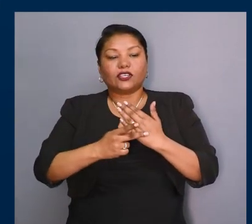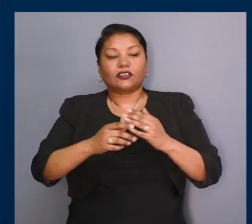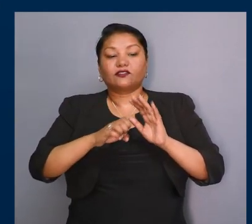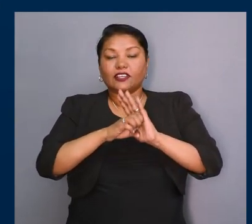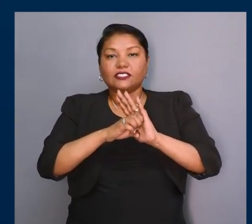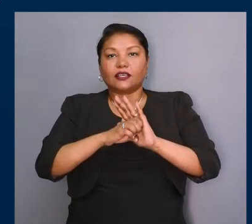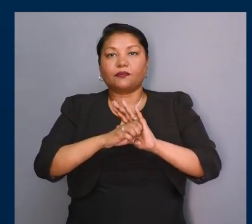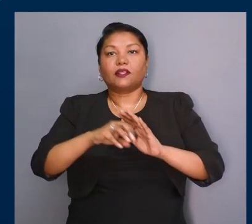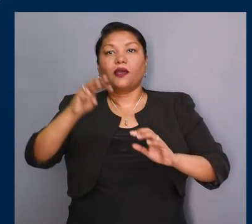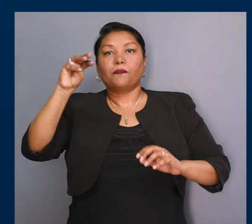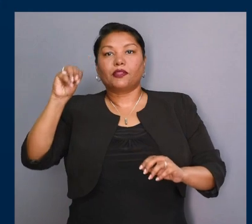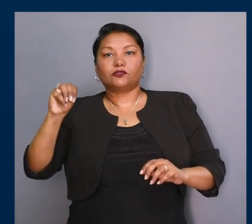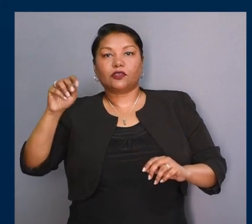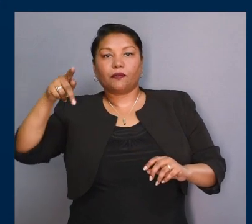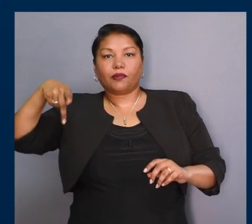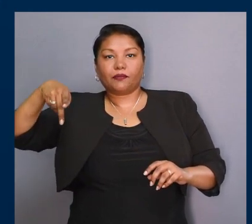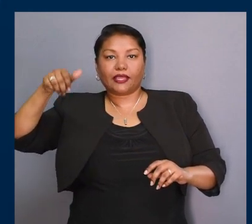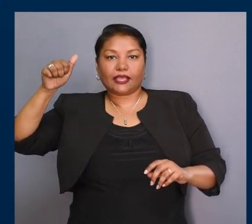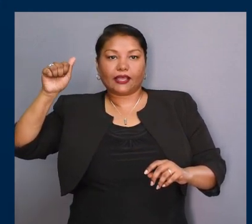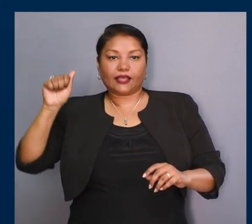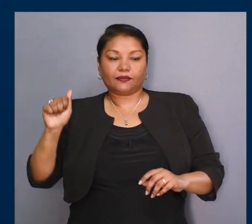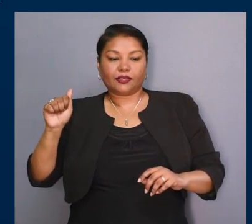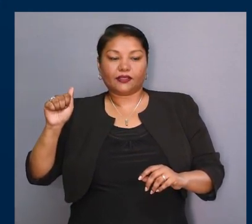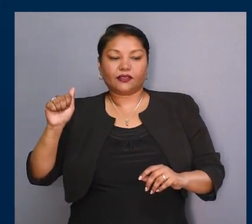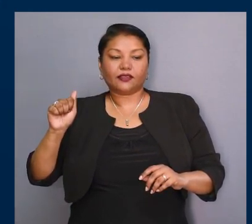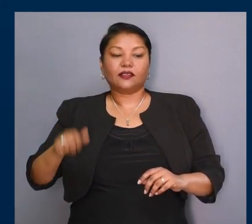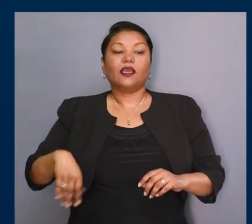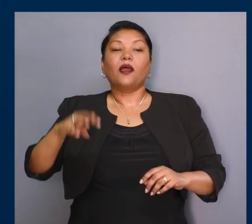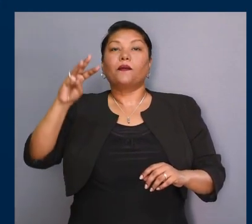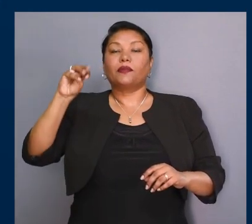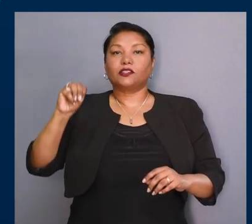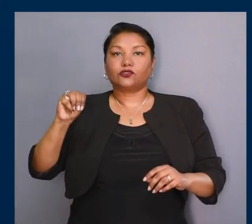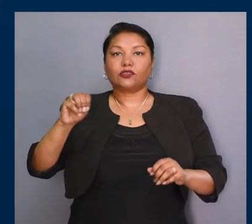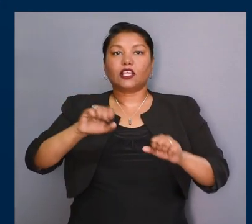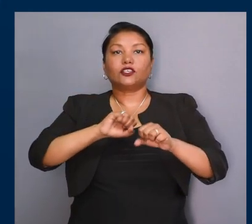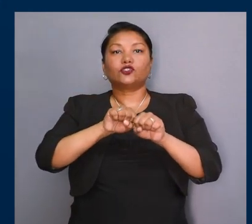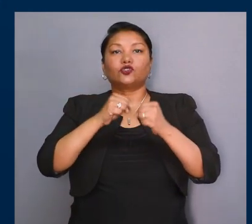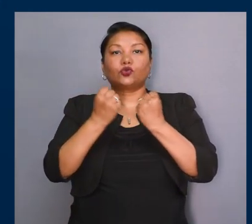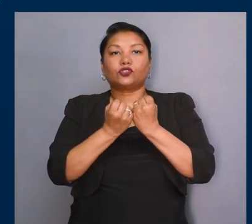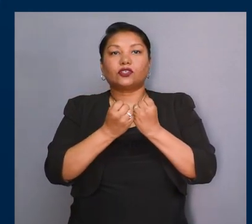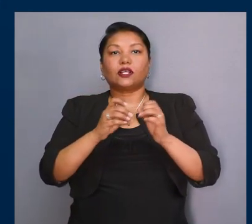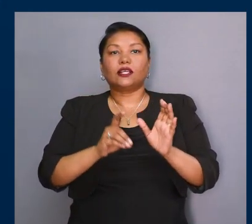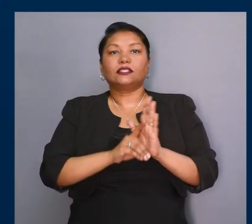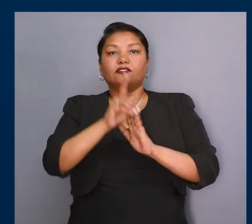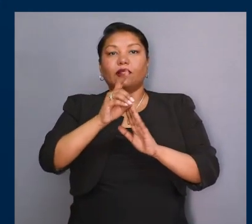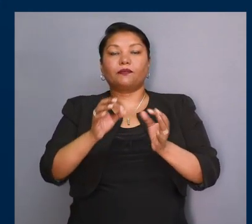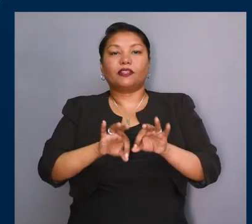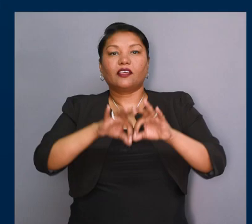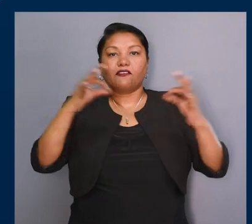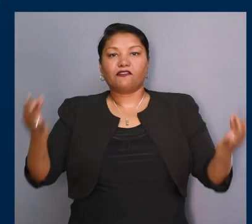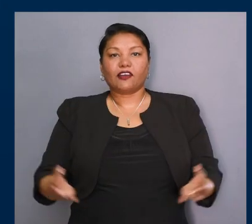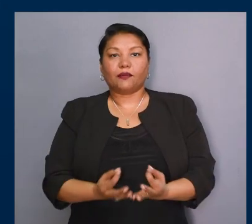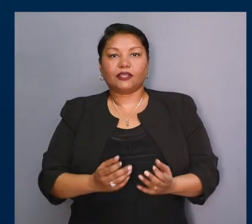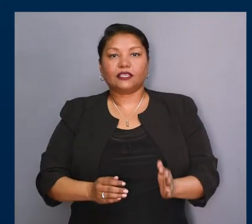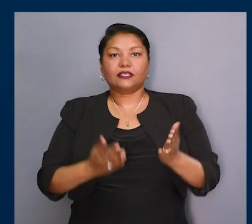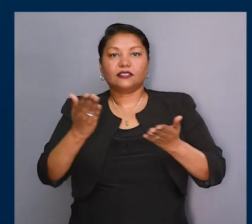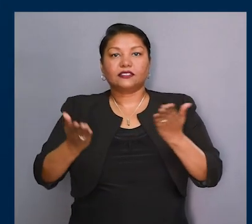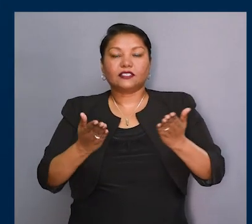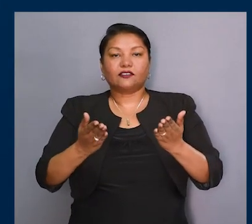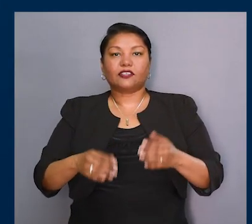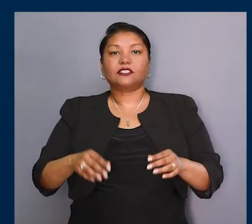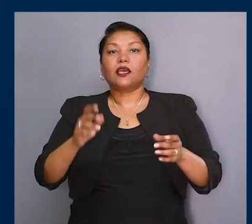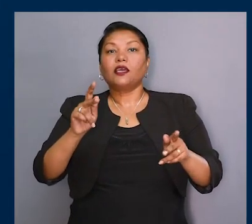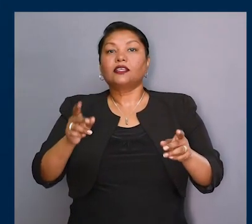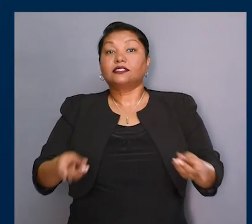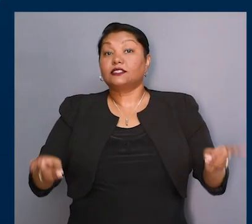organizations include Ministry of Public Administration, Ministry of Social Development and Family Services, PwD